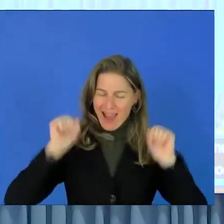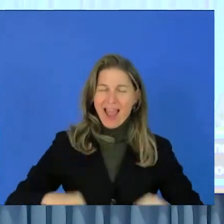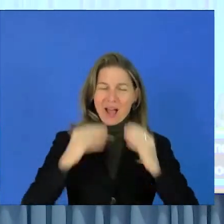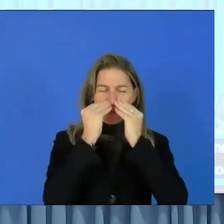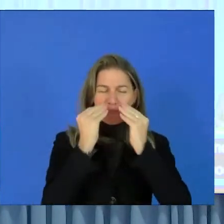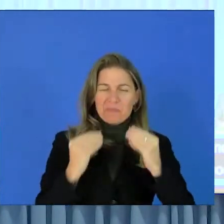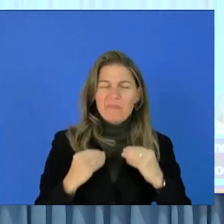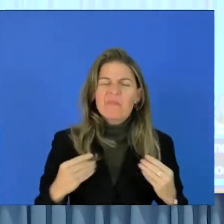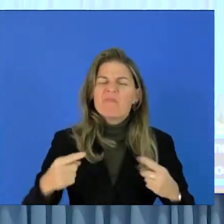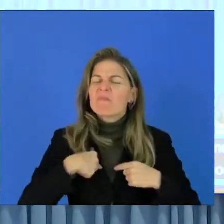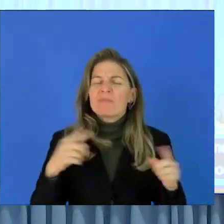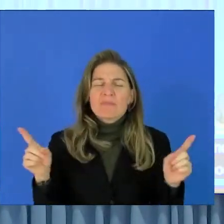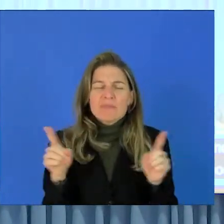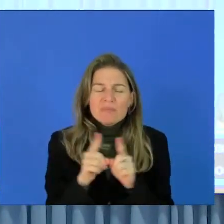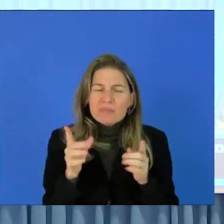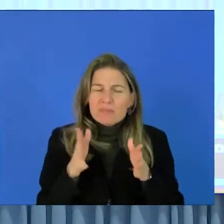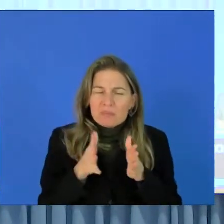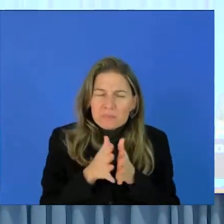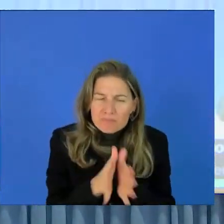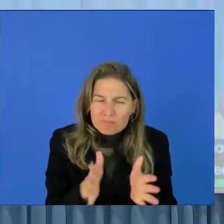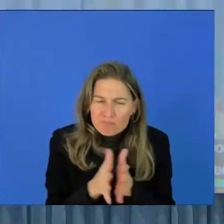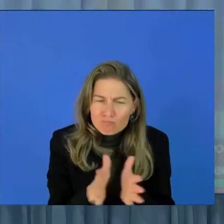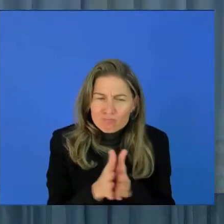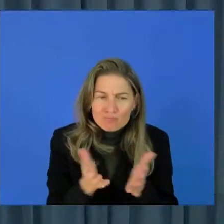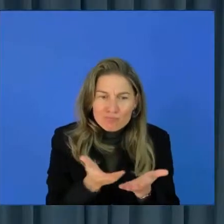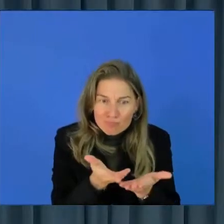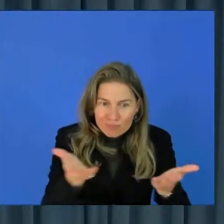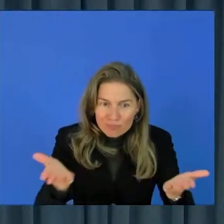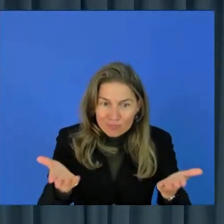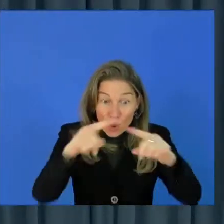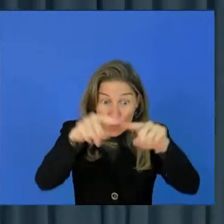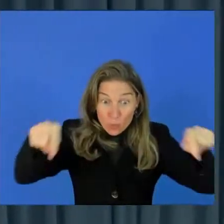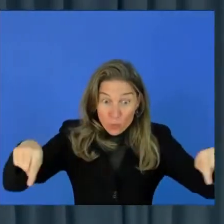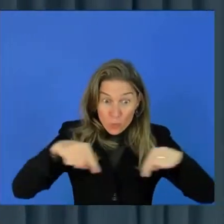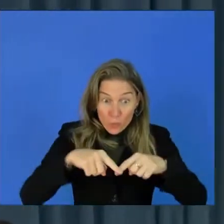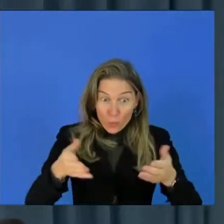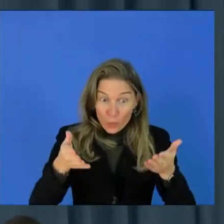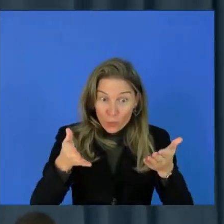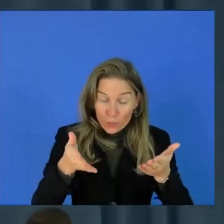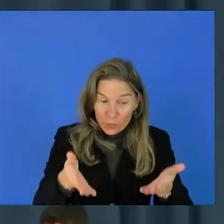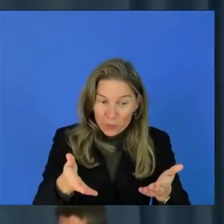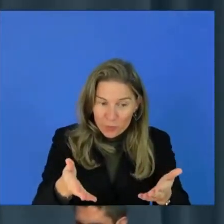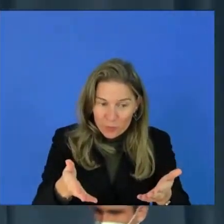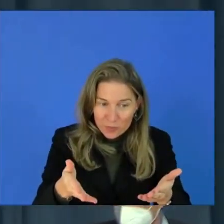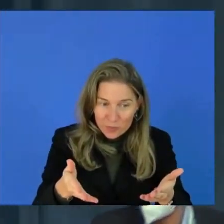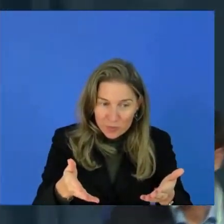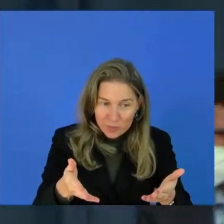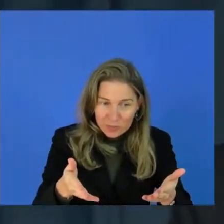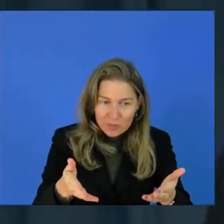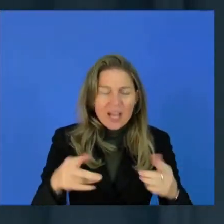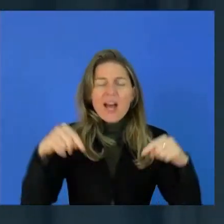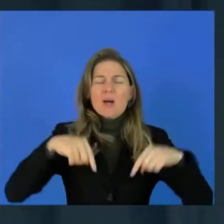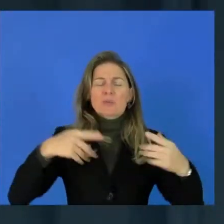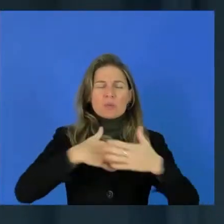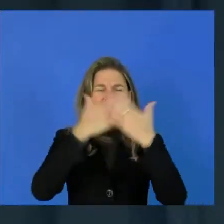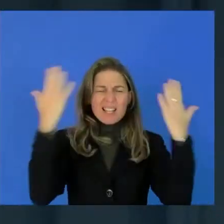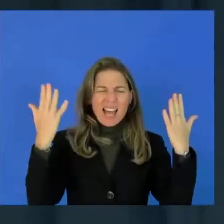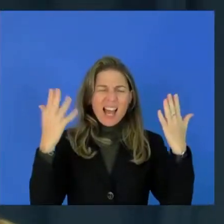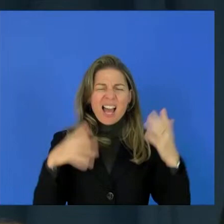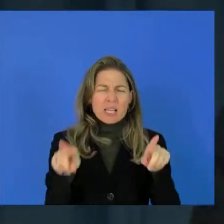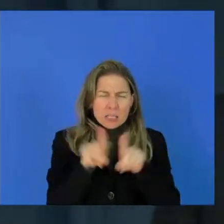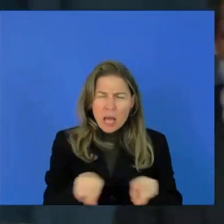of you who are here in the room with us, we're doing everything very differently as my glasses are steaming